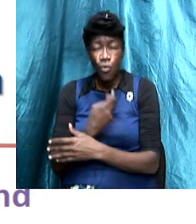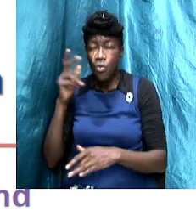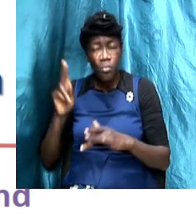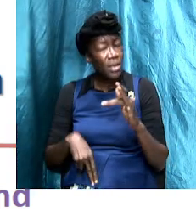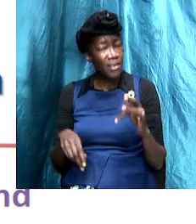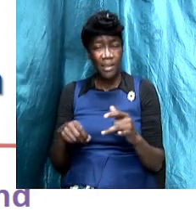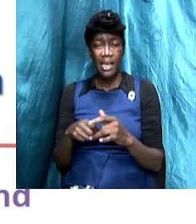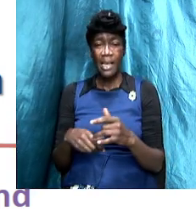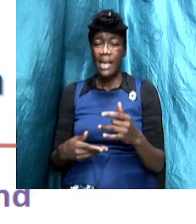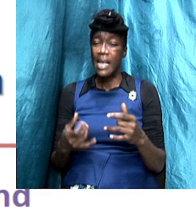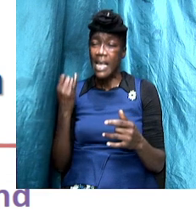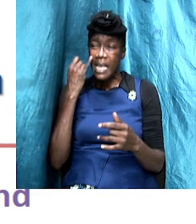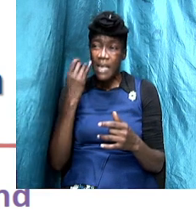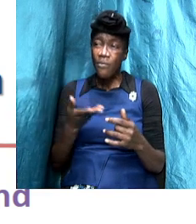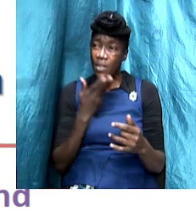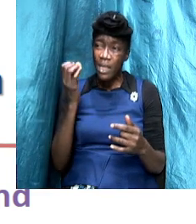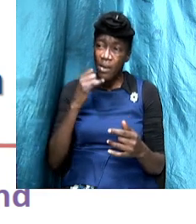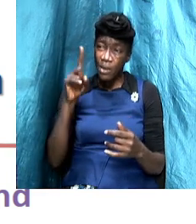If there's going to be one.